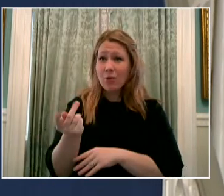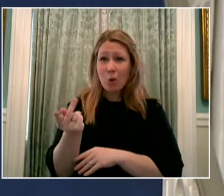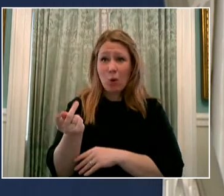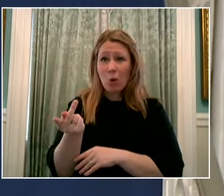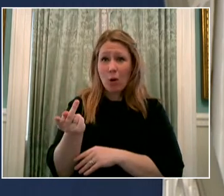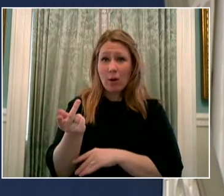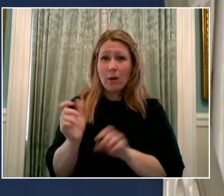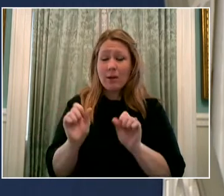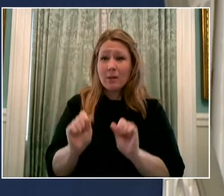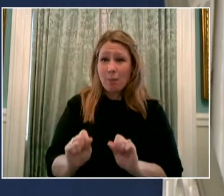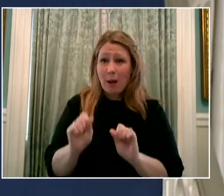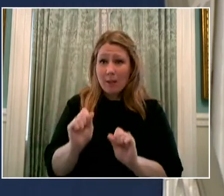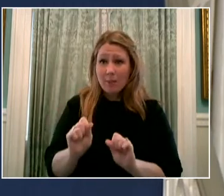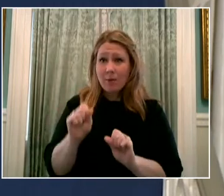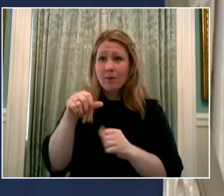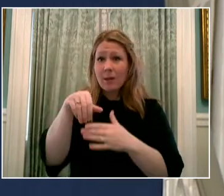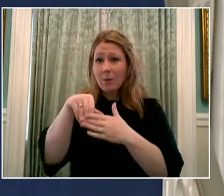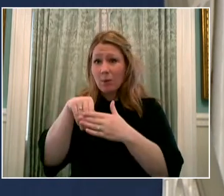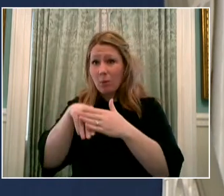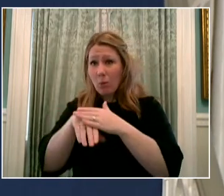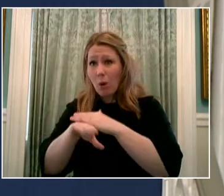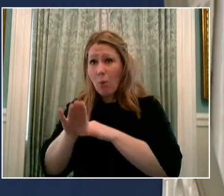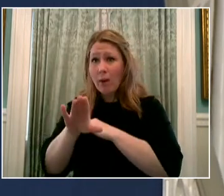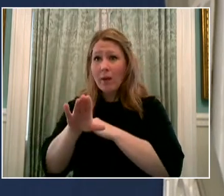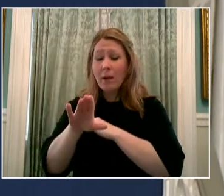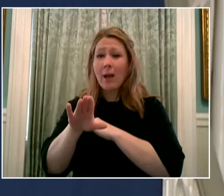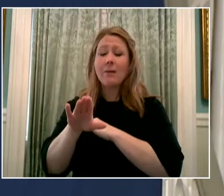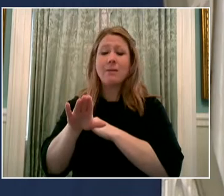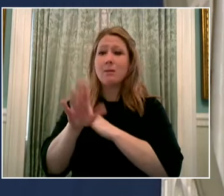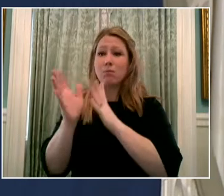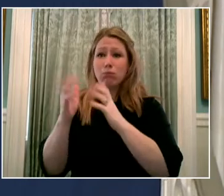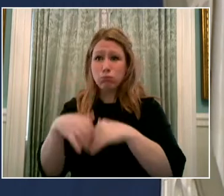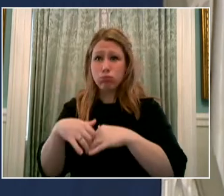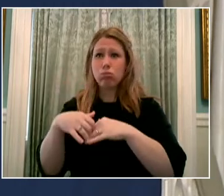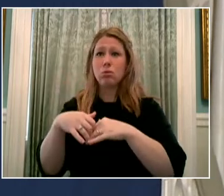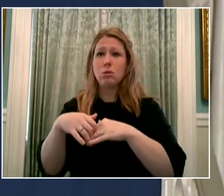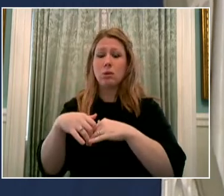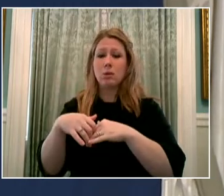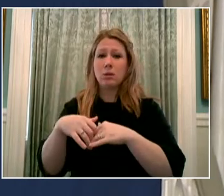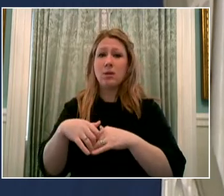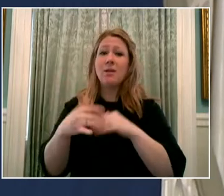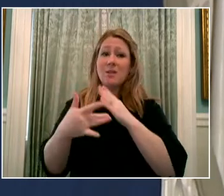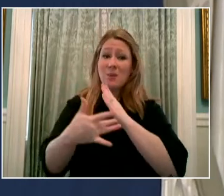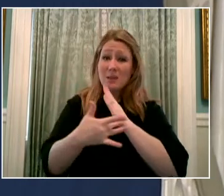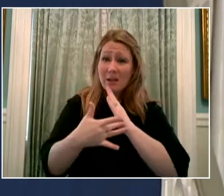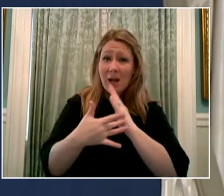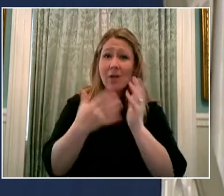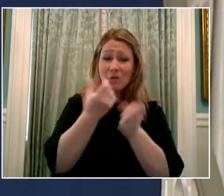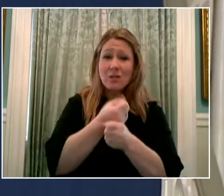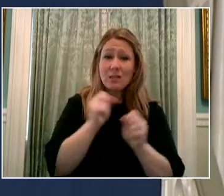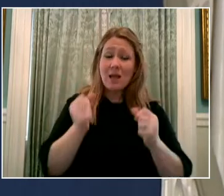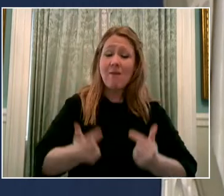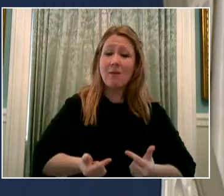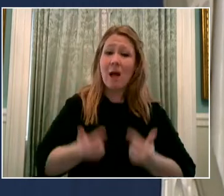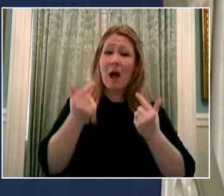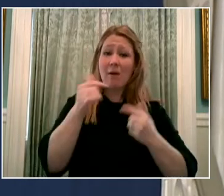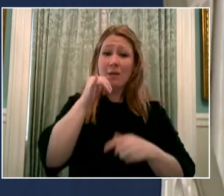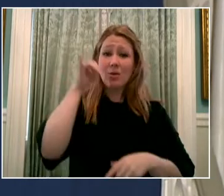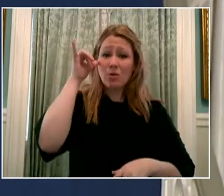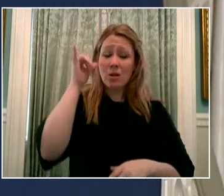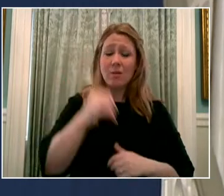harmed someone. Technology saved lives. Technology saved lives. And unless you have been on the